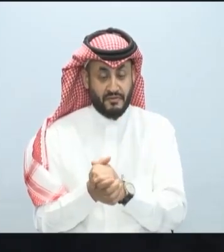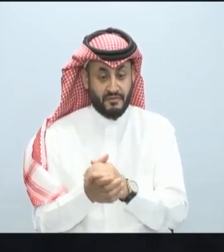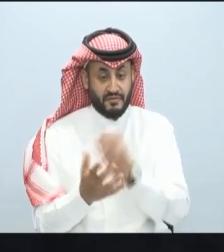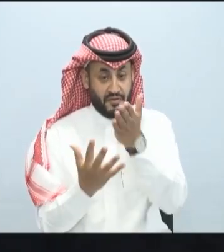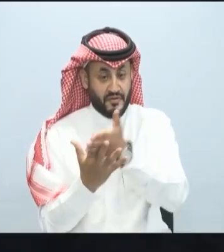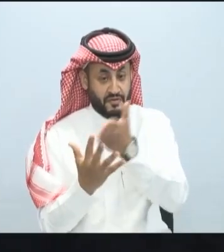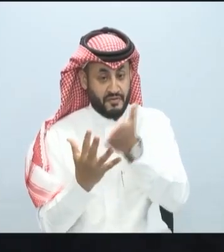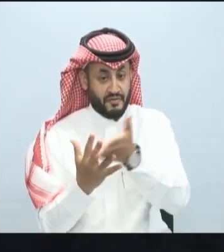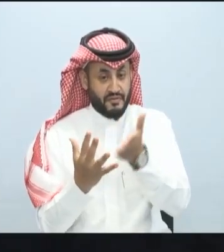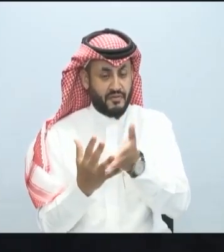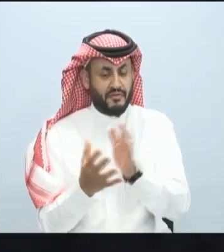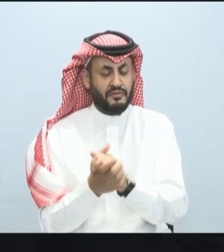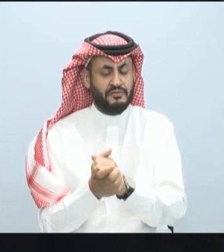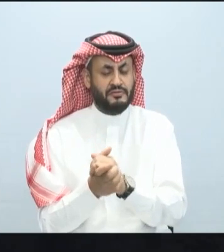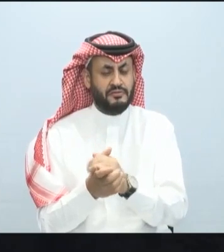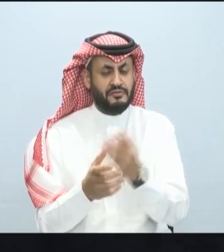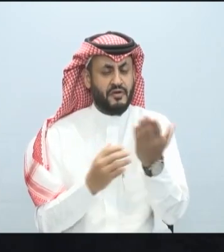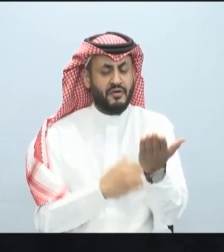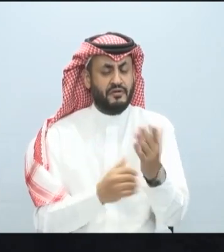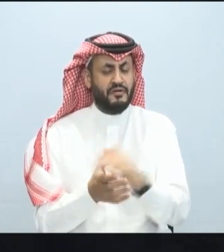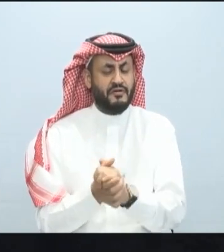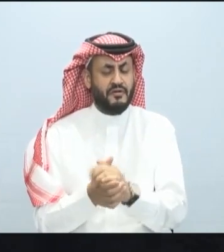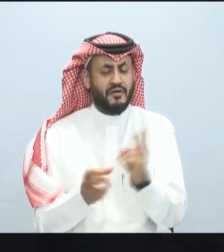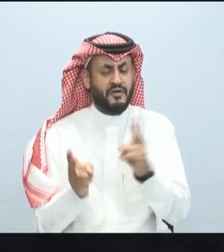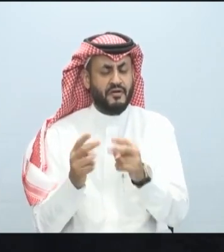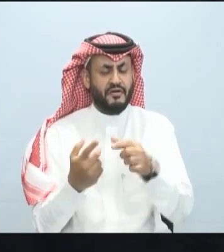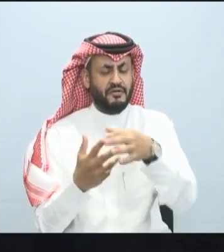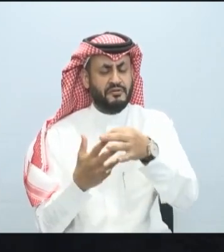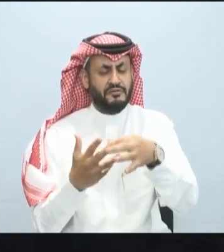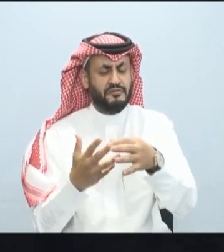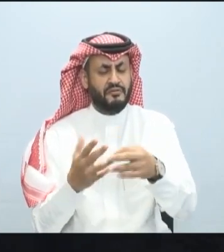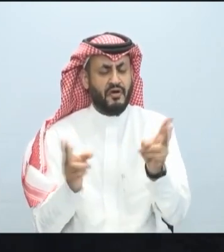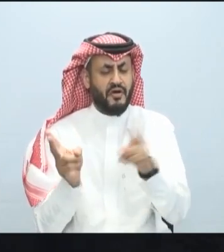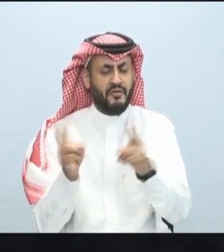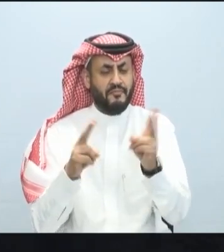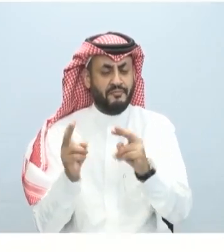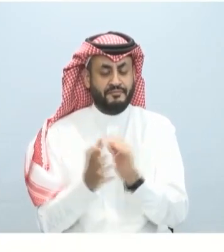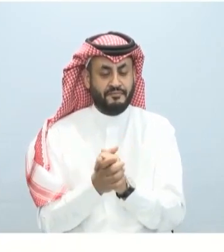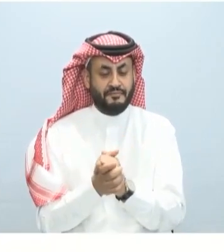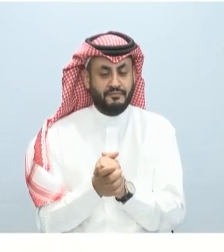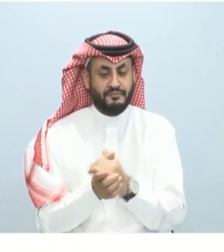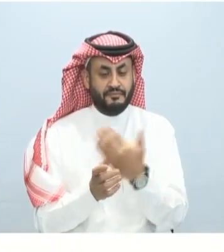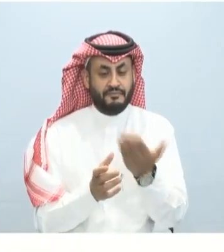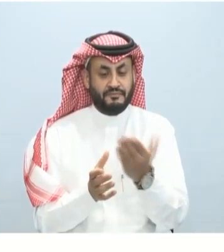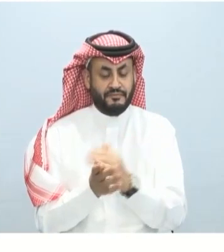divided the essay, and we are going to discuss each part individually. So we're going to